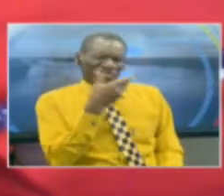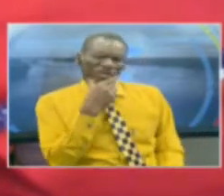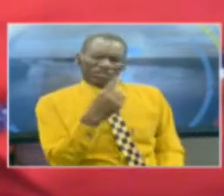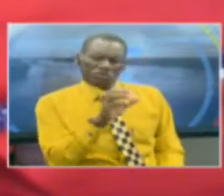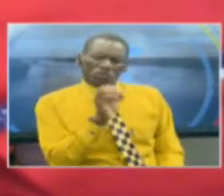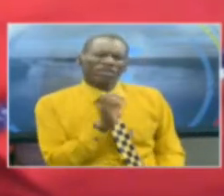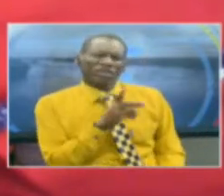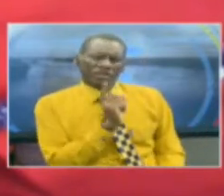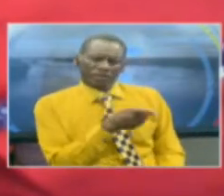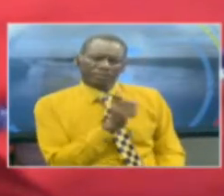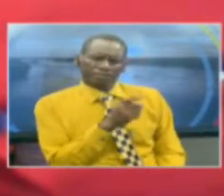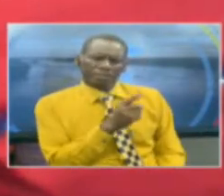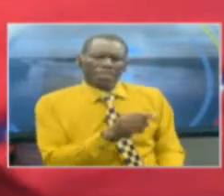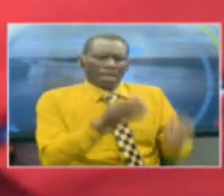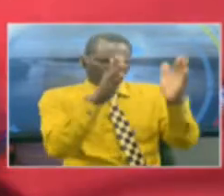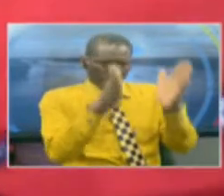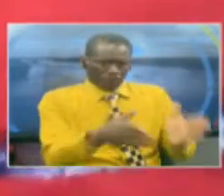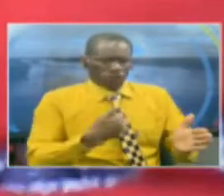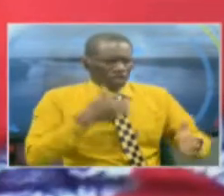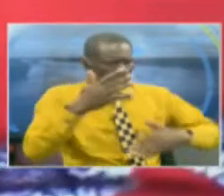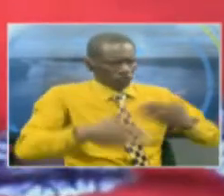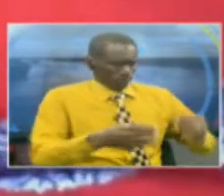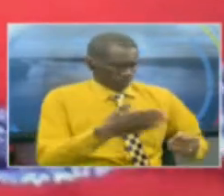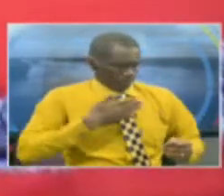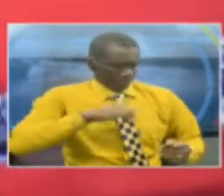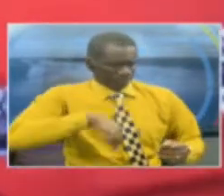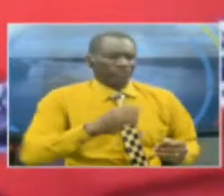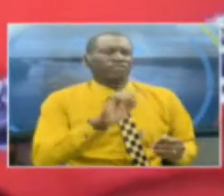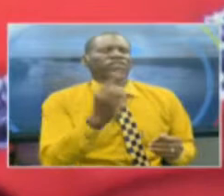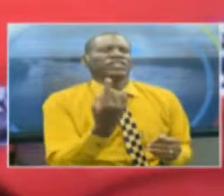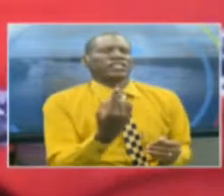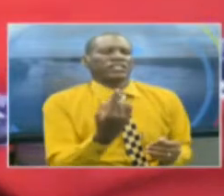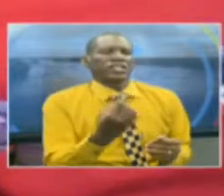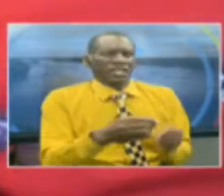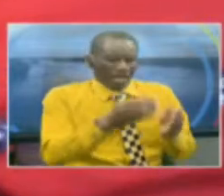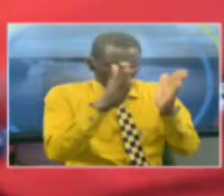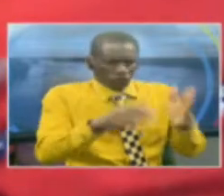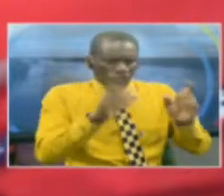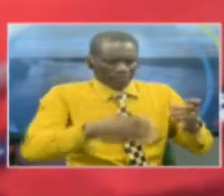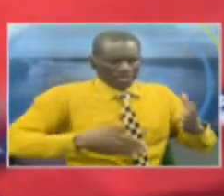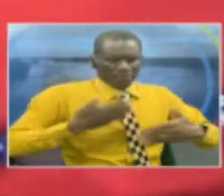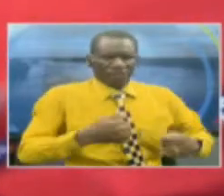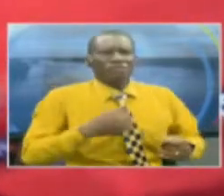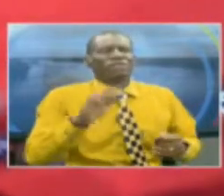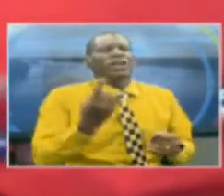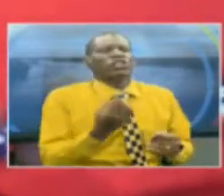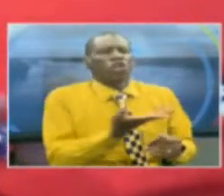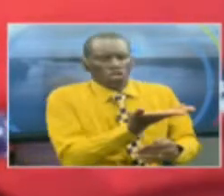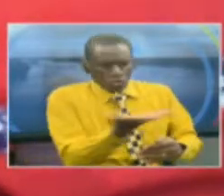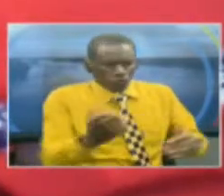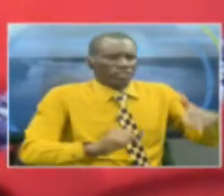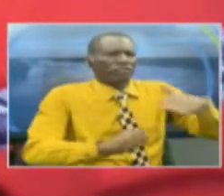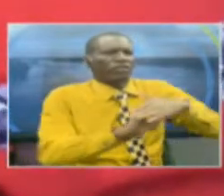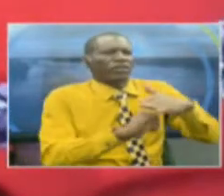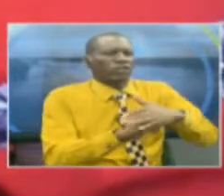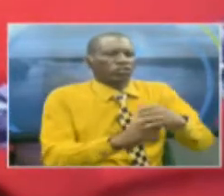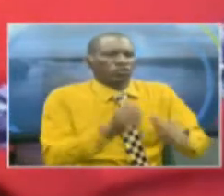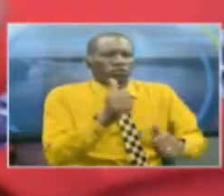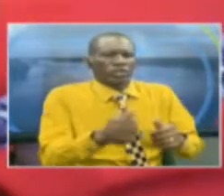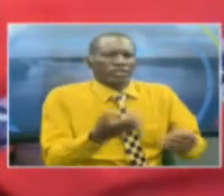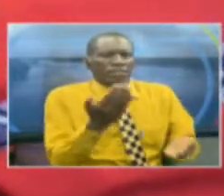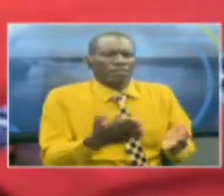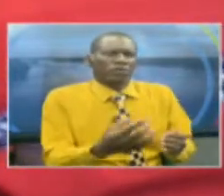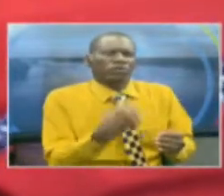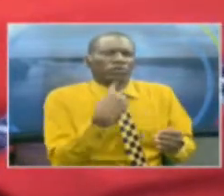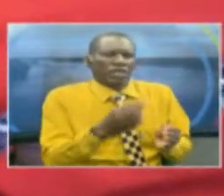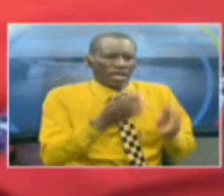okay. Somebody has to appreciate whom I am first. Those are the foundations that made me say